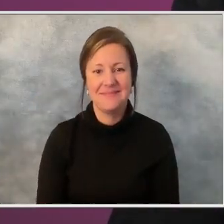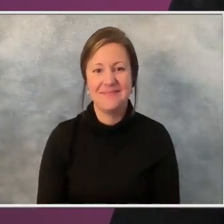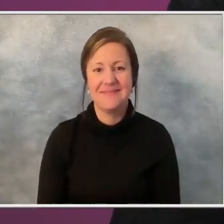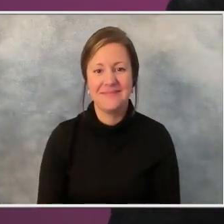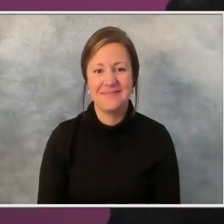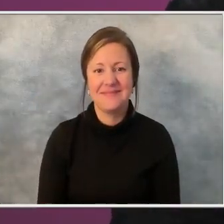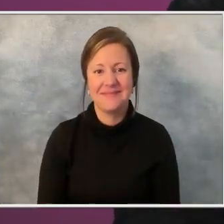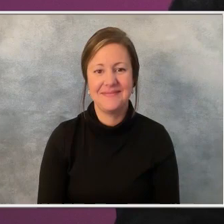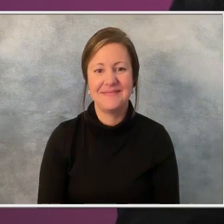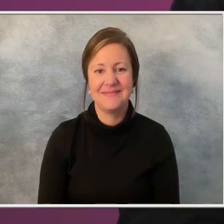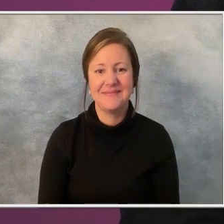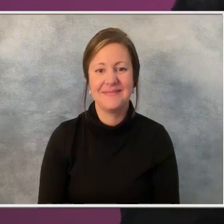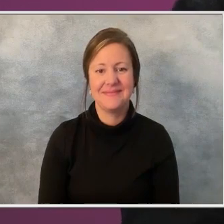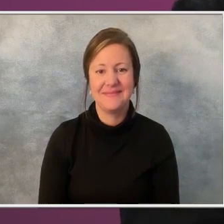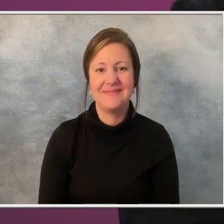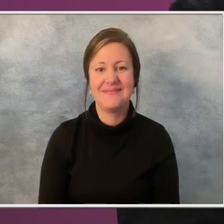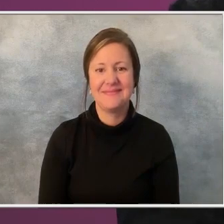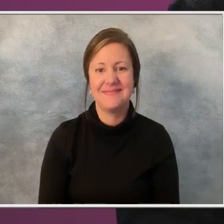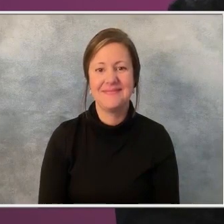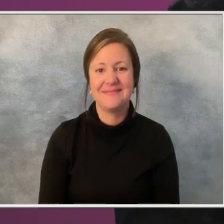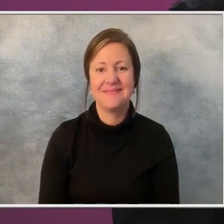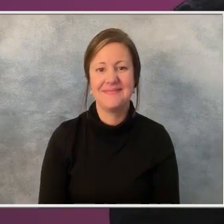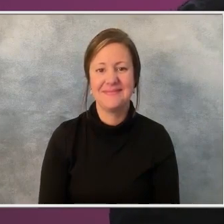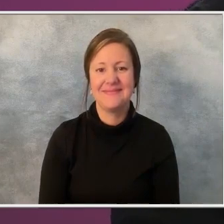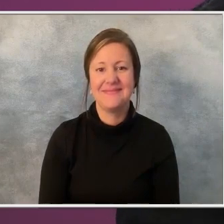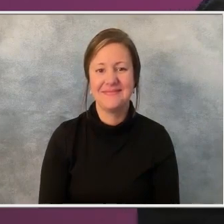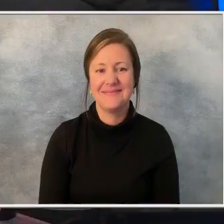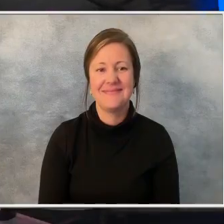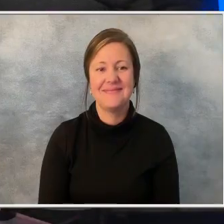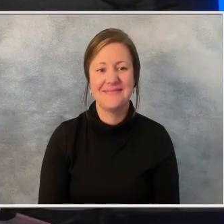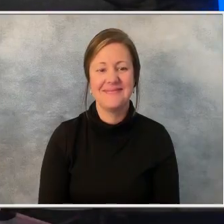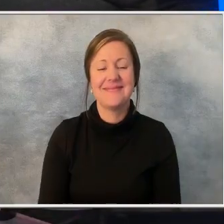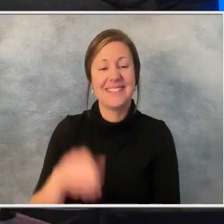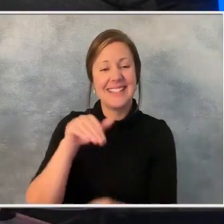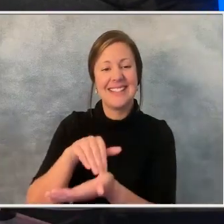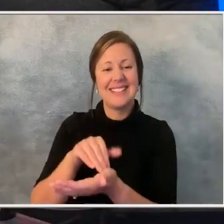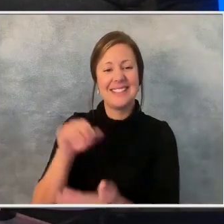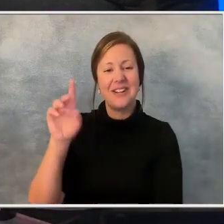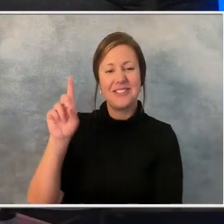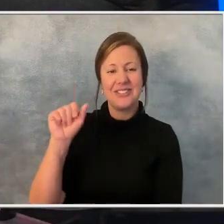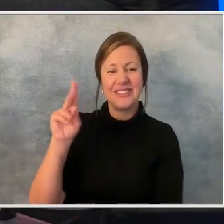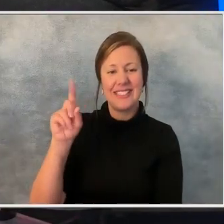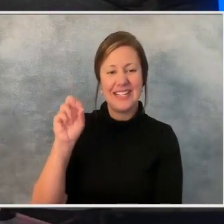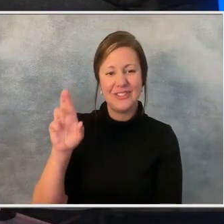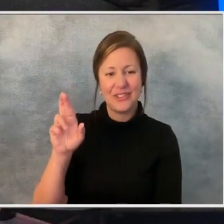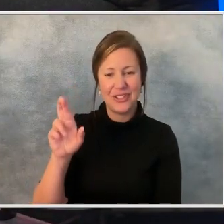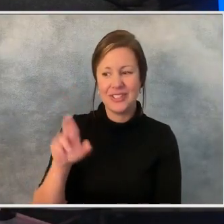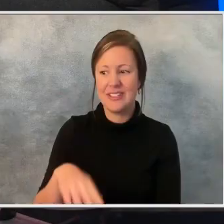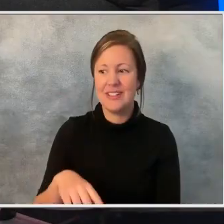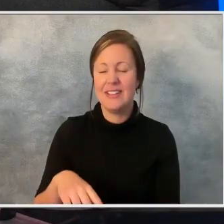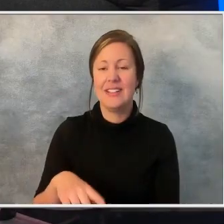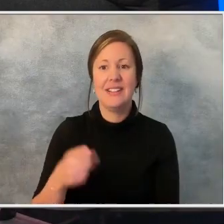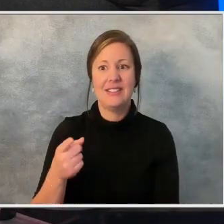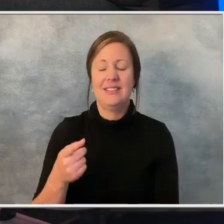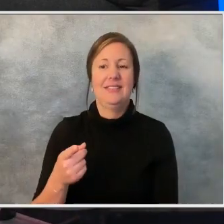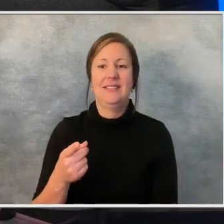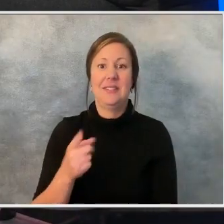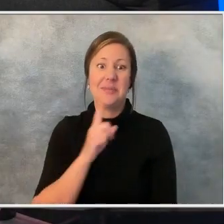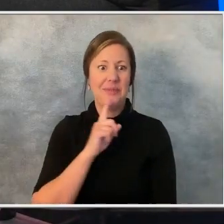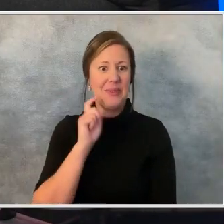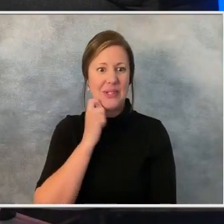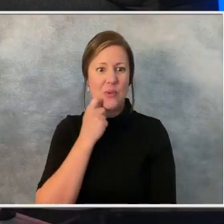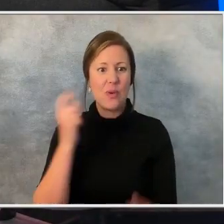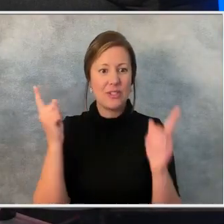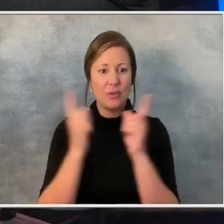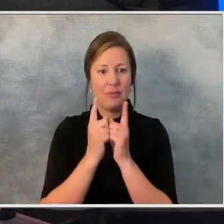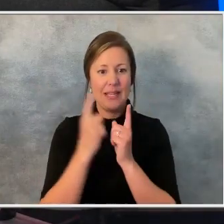nice. Yeah, it's like Dr. Danter, how cool is it to meet someone who you literally had